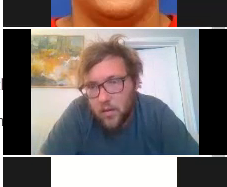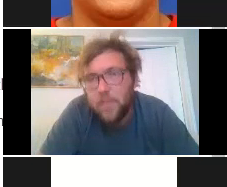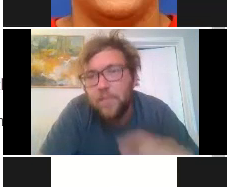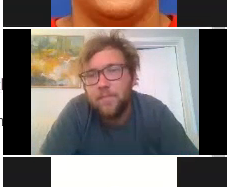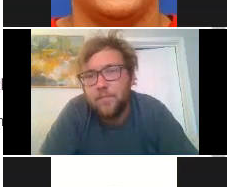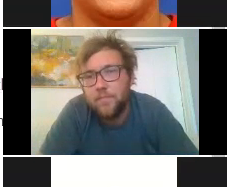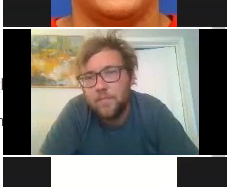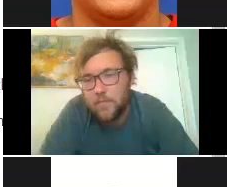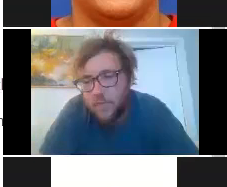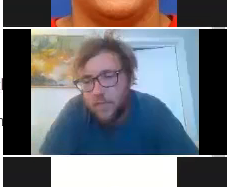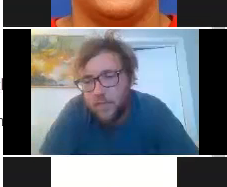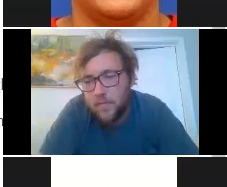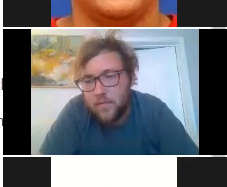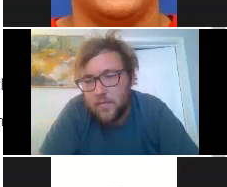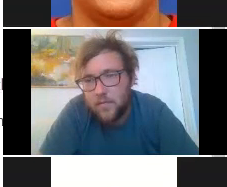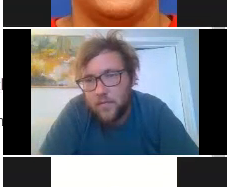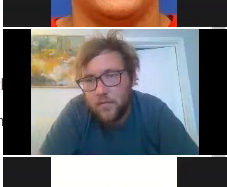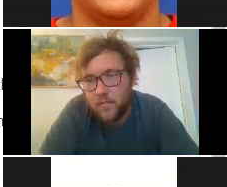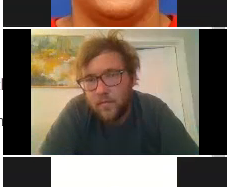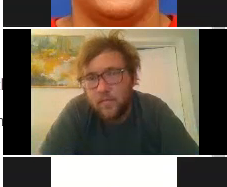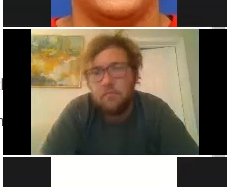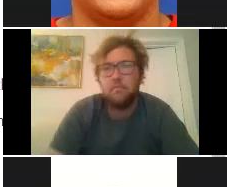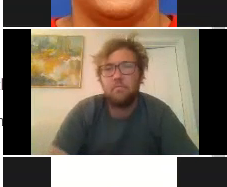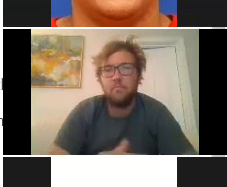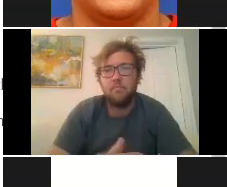Matthew said that he can't see the interpreter.